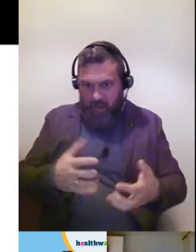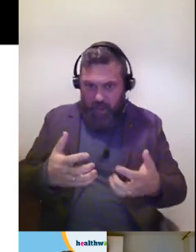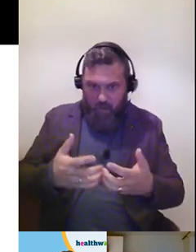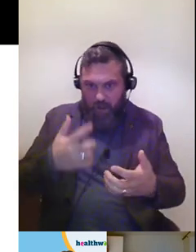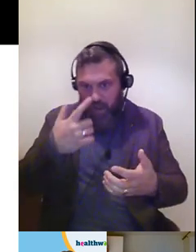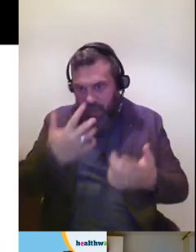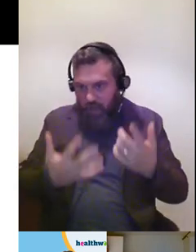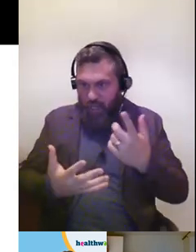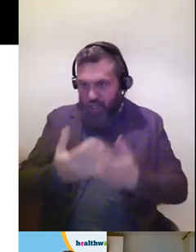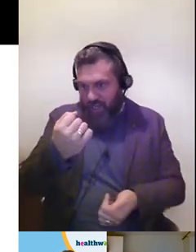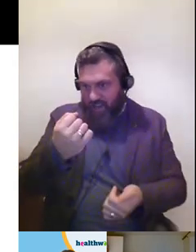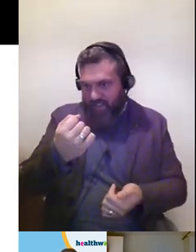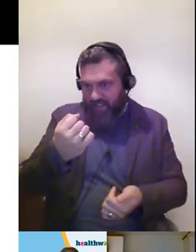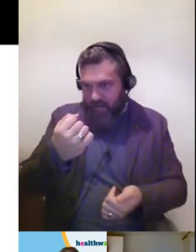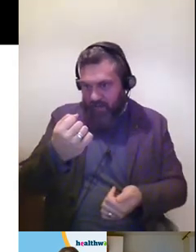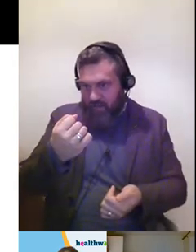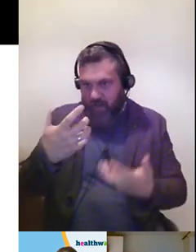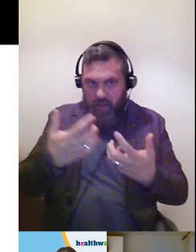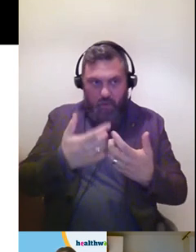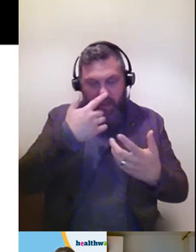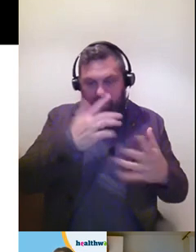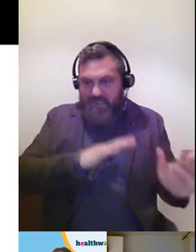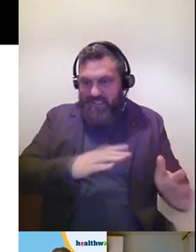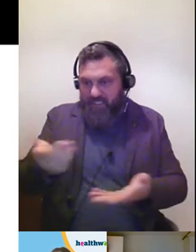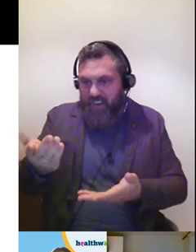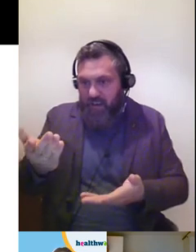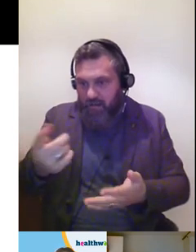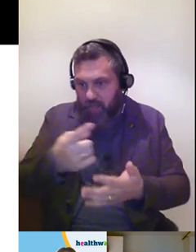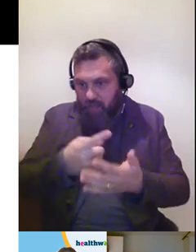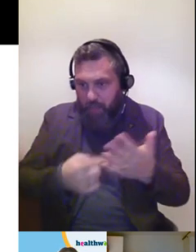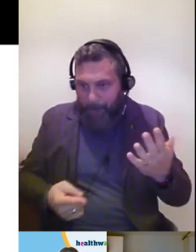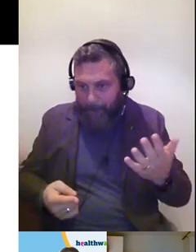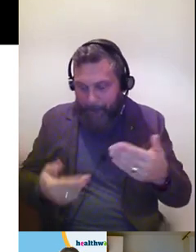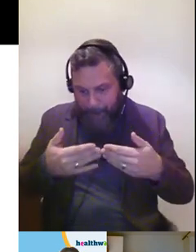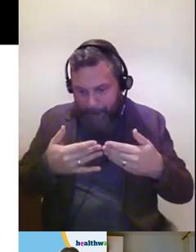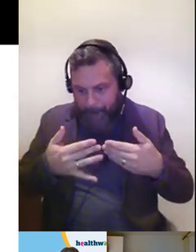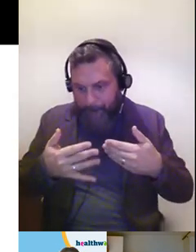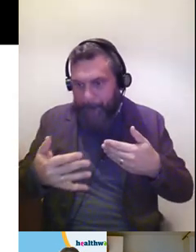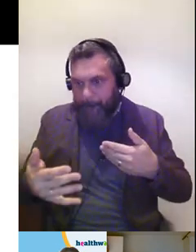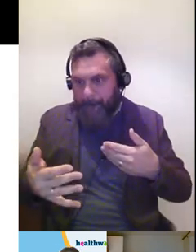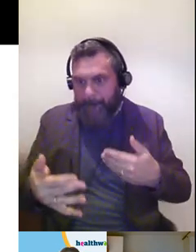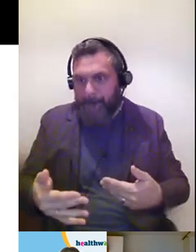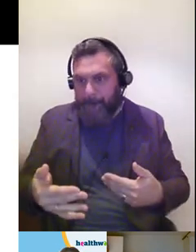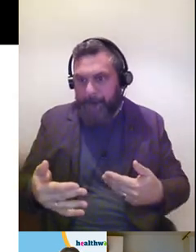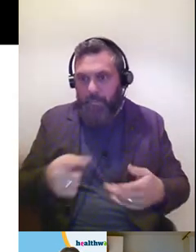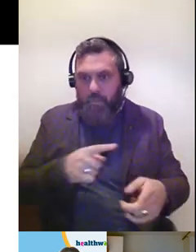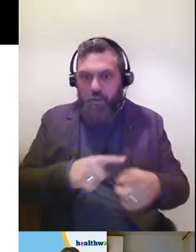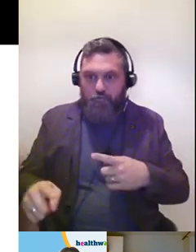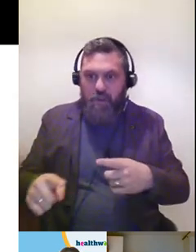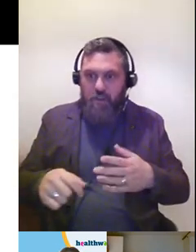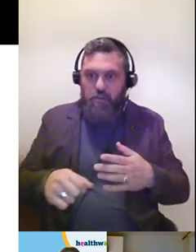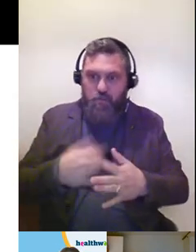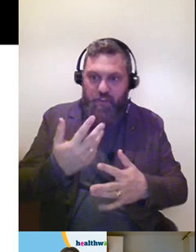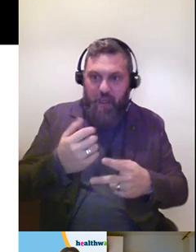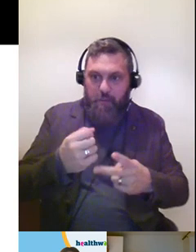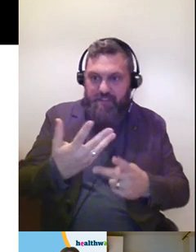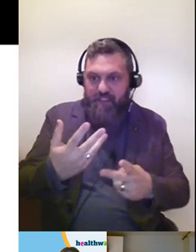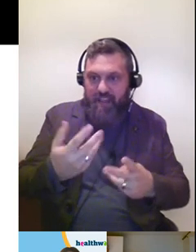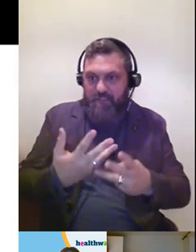be, these priorities will be delivered. And as we go forward, trying to develop each of those